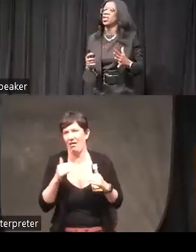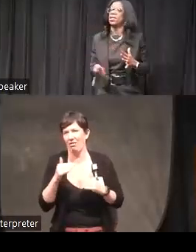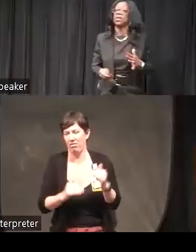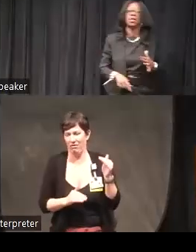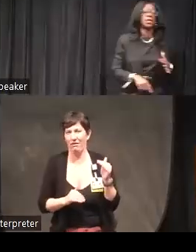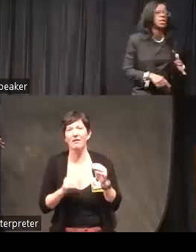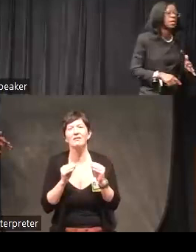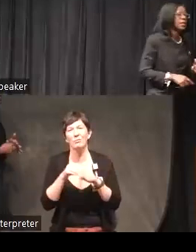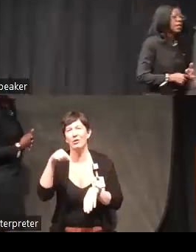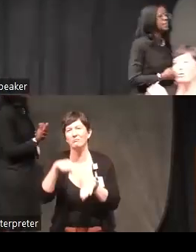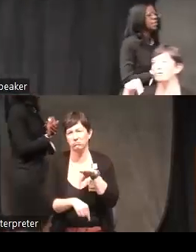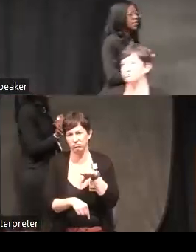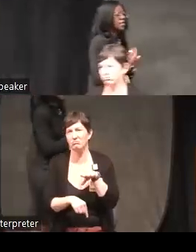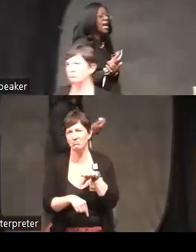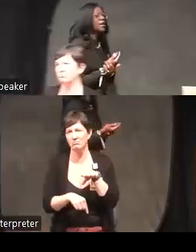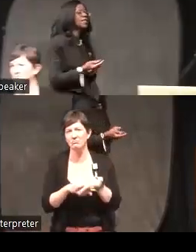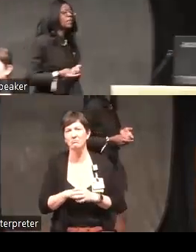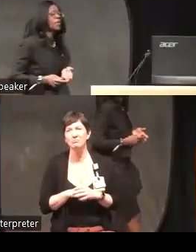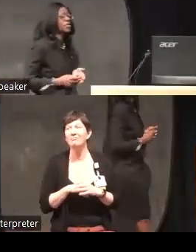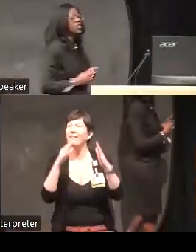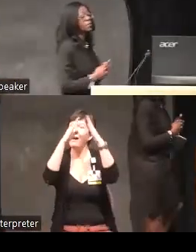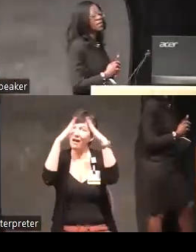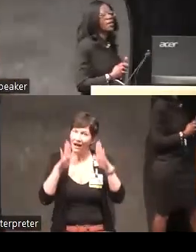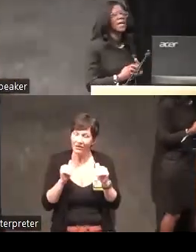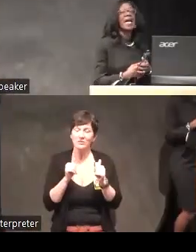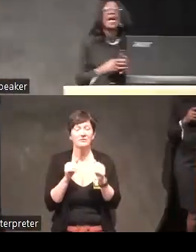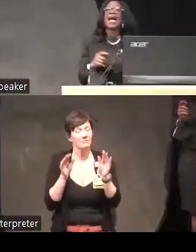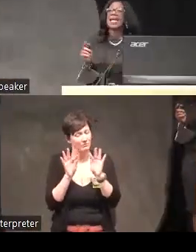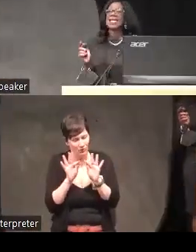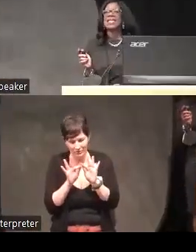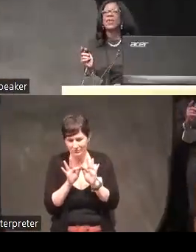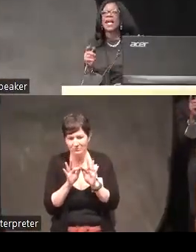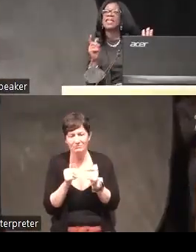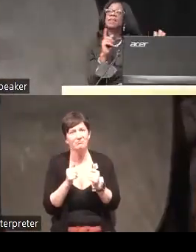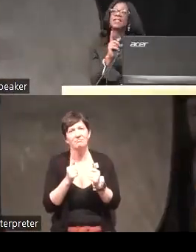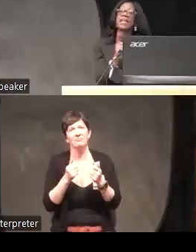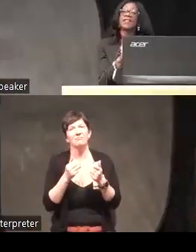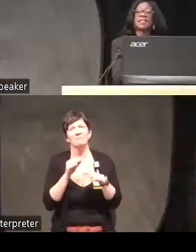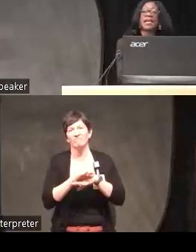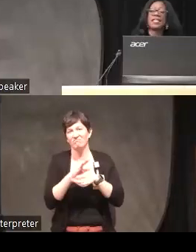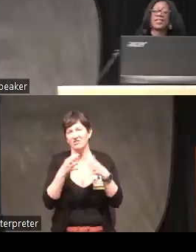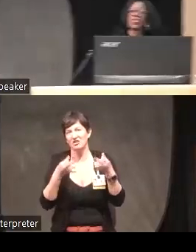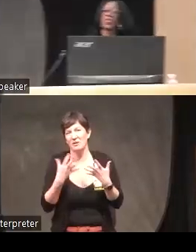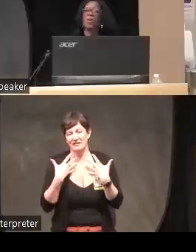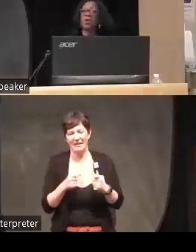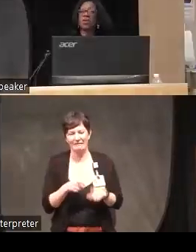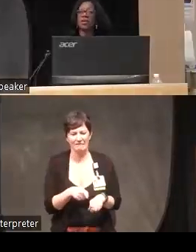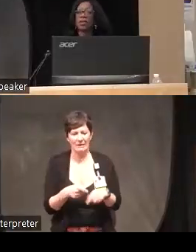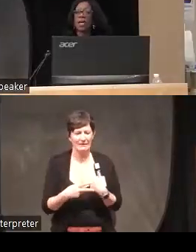look that I'm suggesting. Housing is an important determinant of health. You know what? I think I'm going to save this slide and tell the